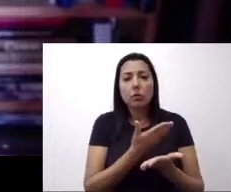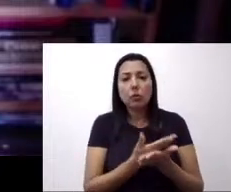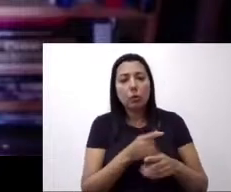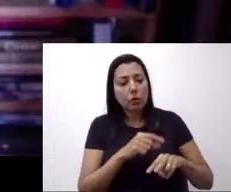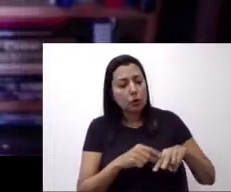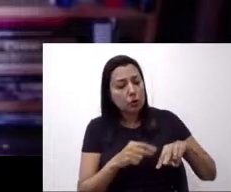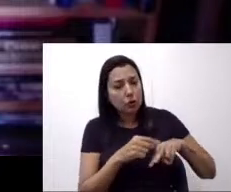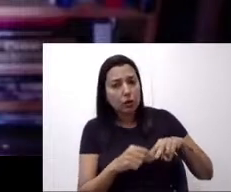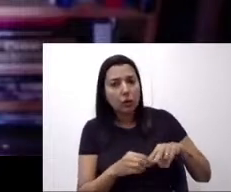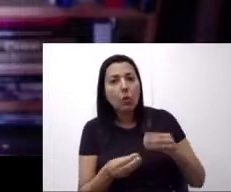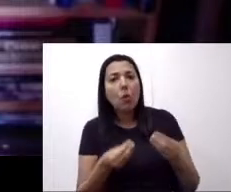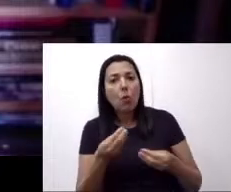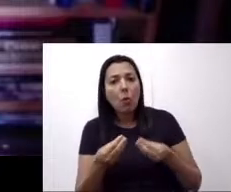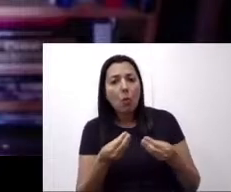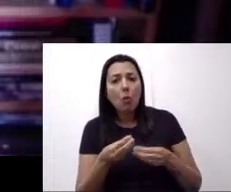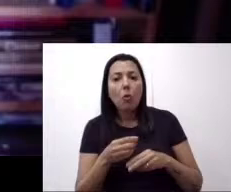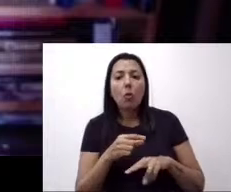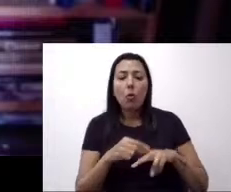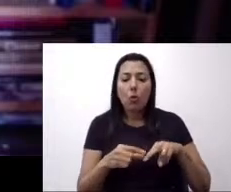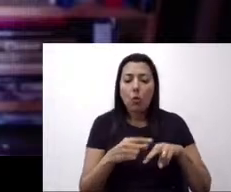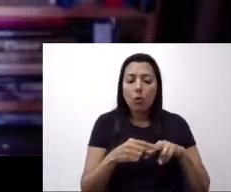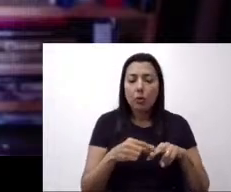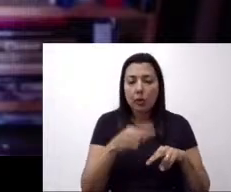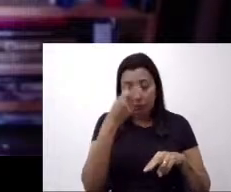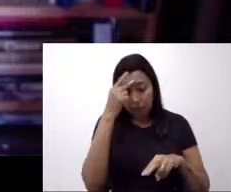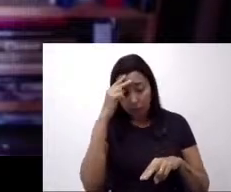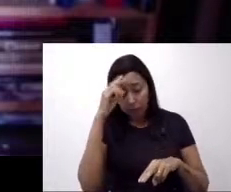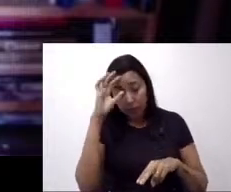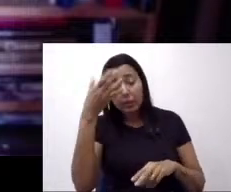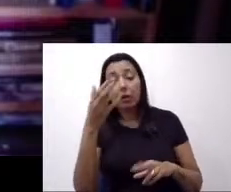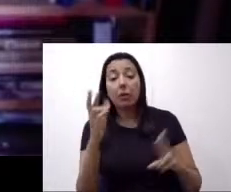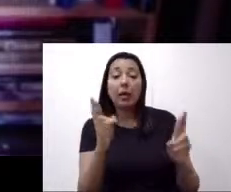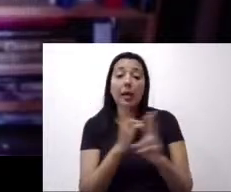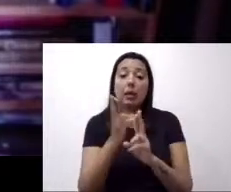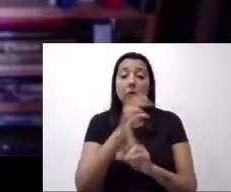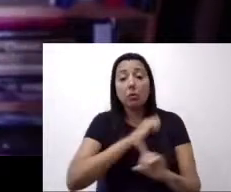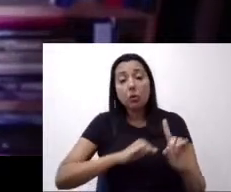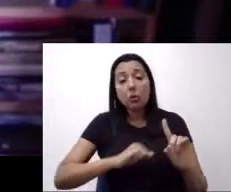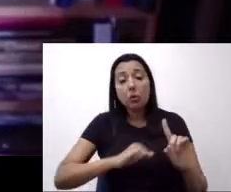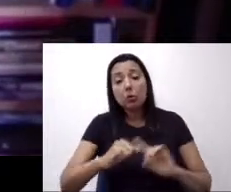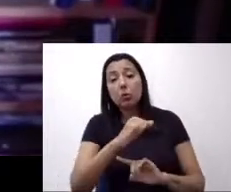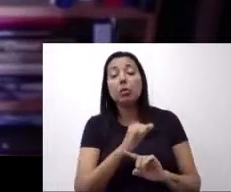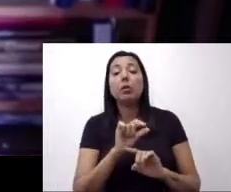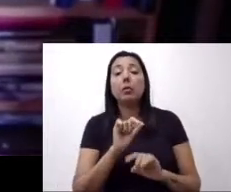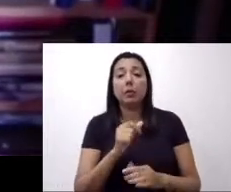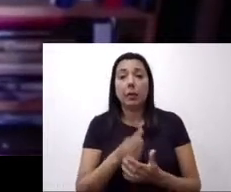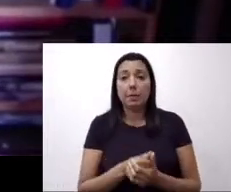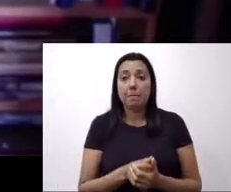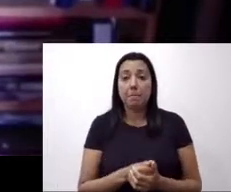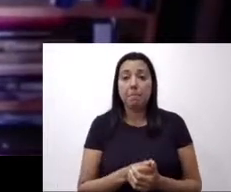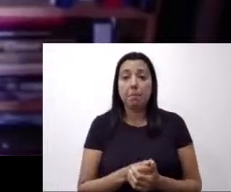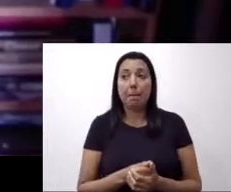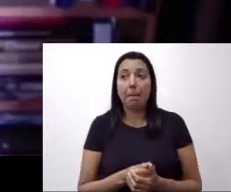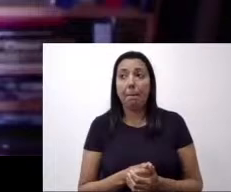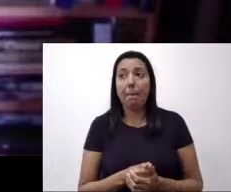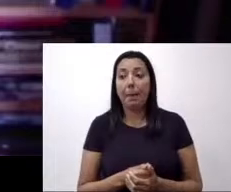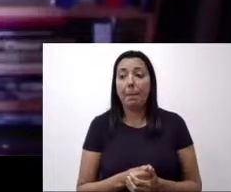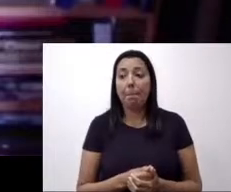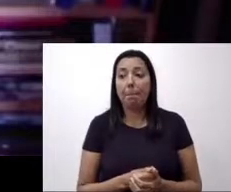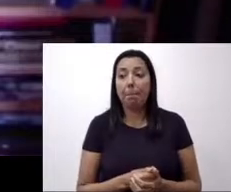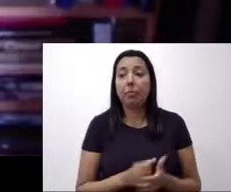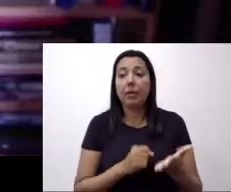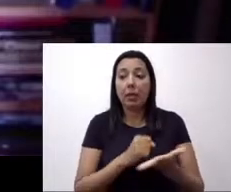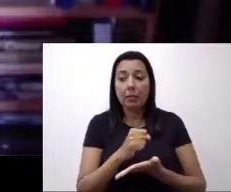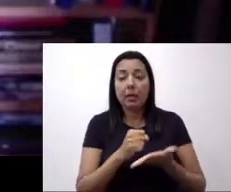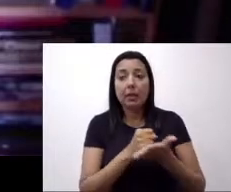is defined as a social relationship based on sex inequalities. Sex inequalities concern all spheres of